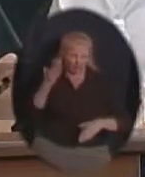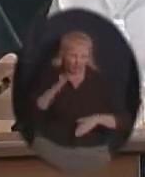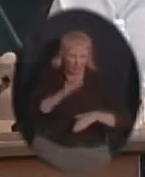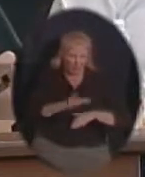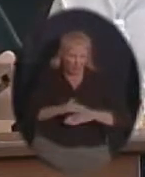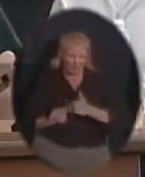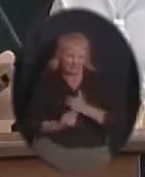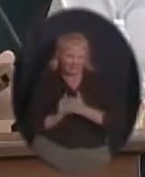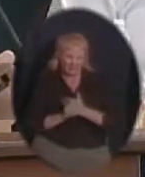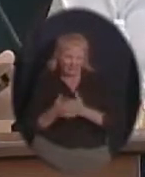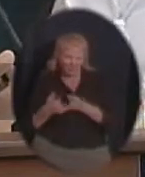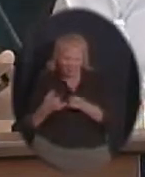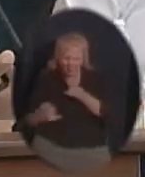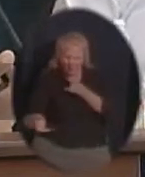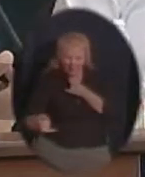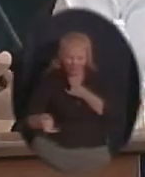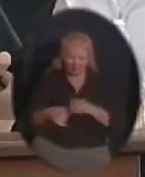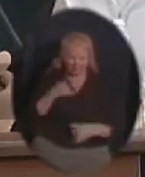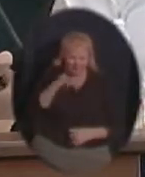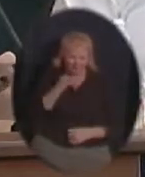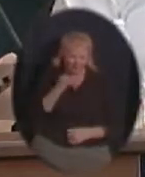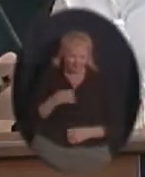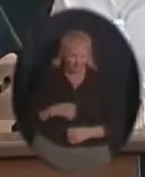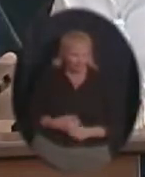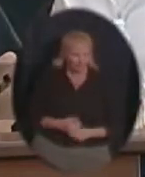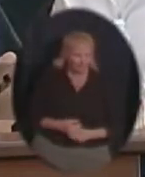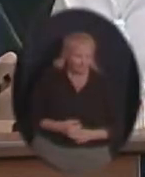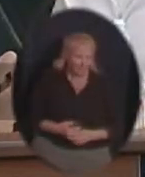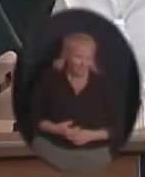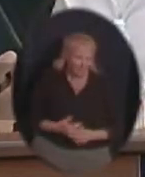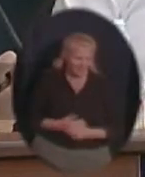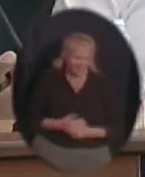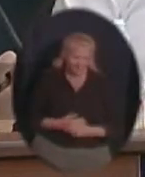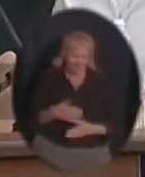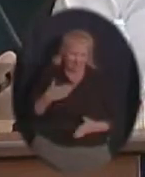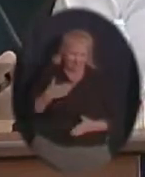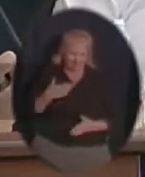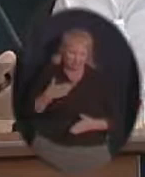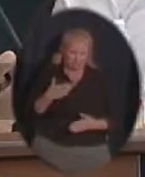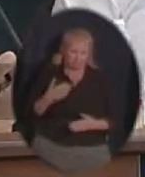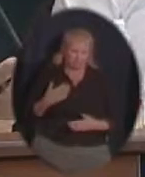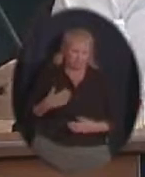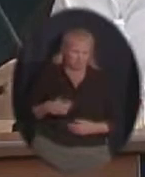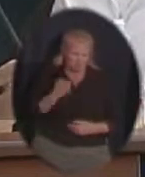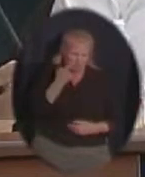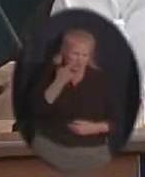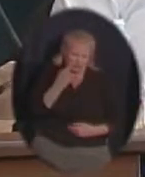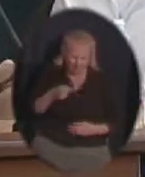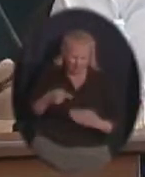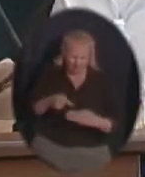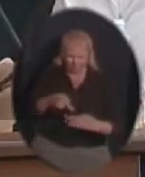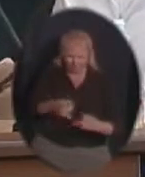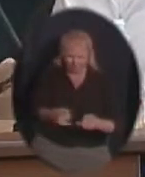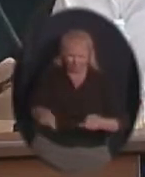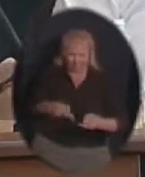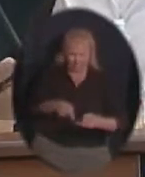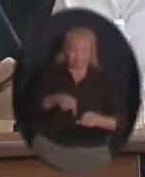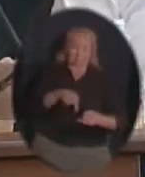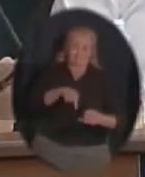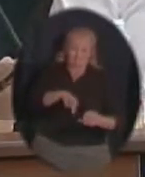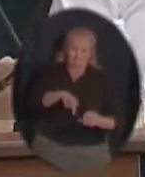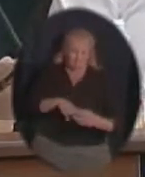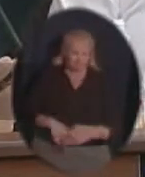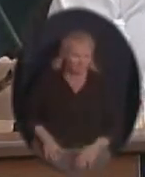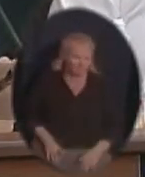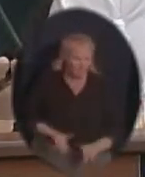living on the edge, you're taking up too much space. Kind of moved back from the edge over the years. But I would be